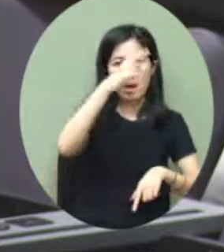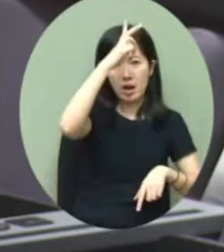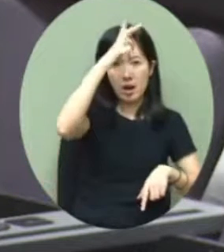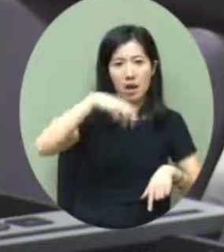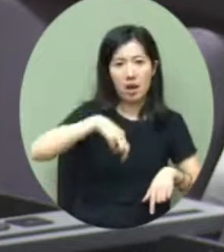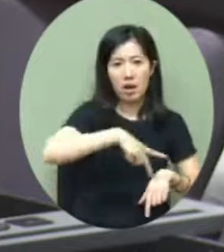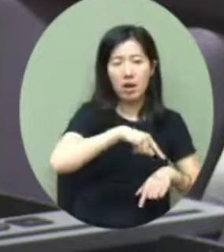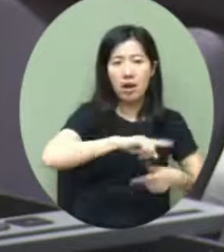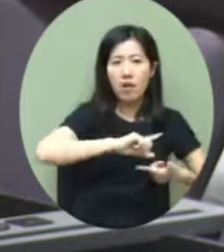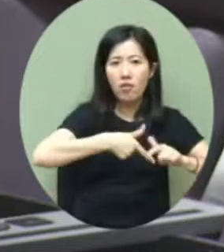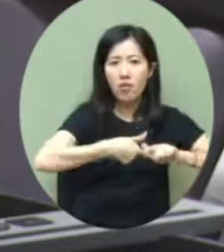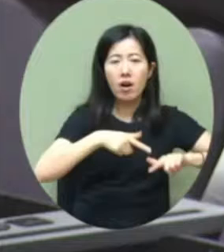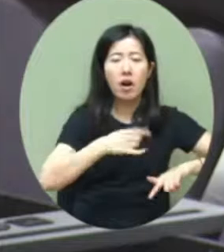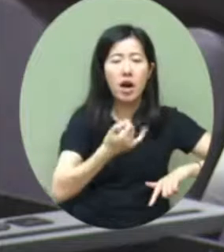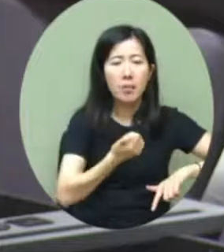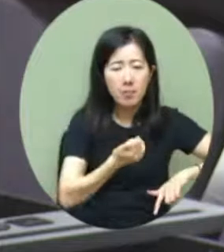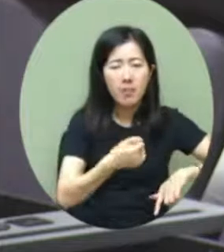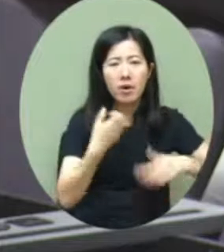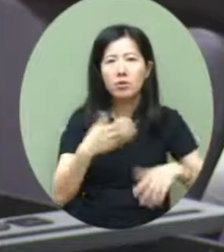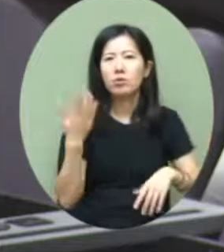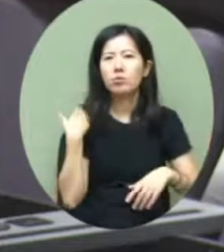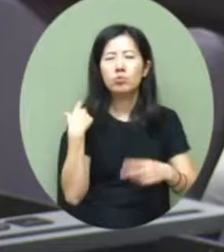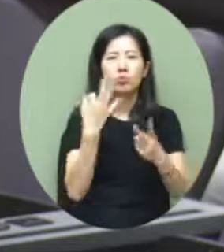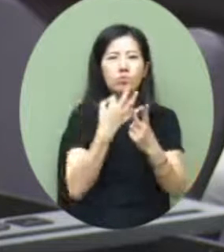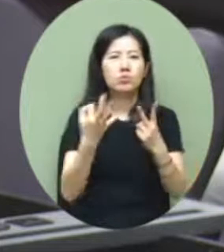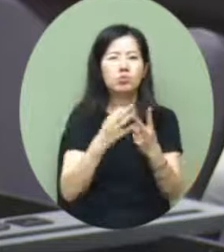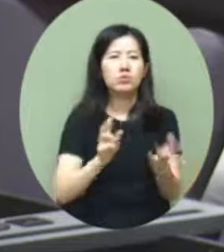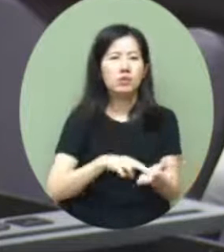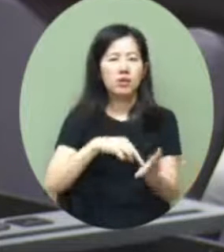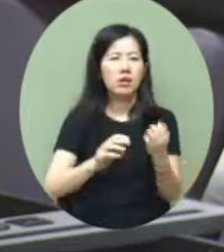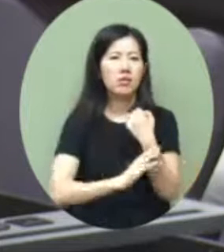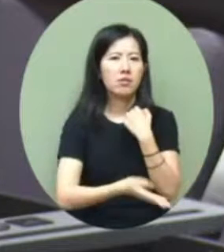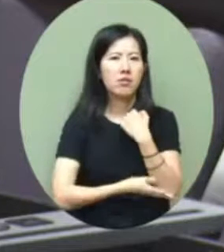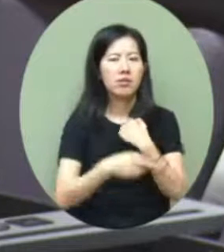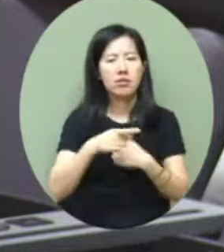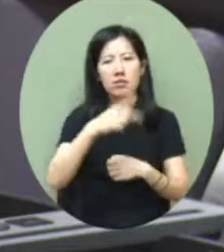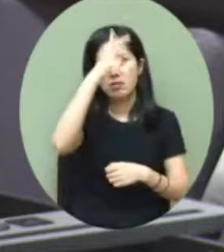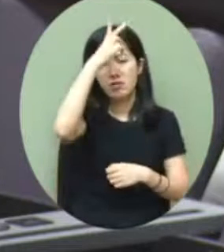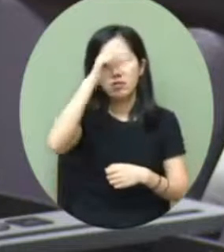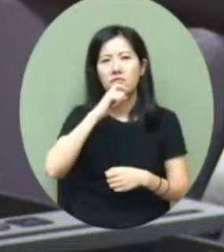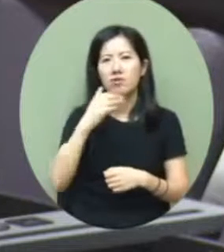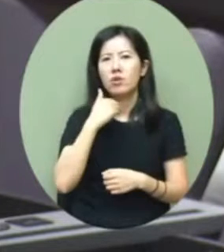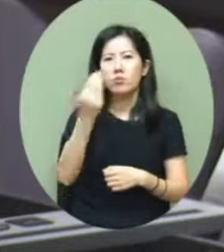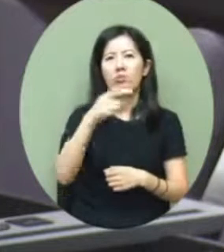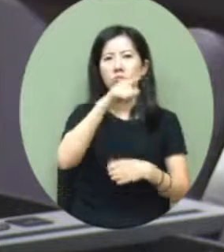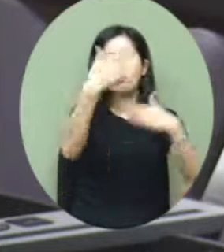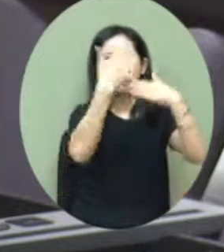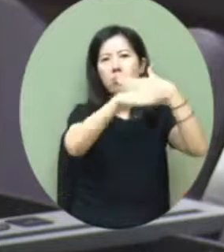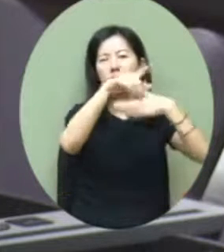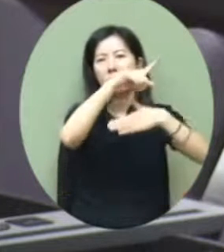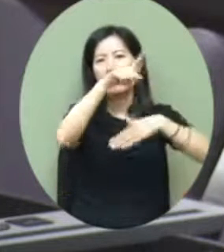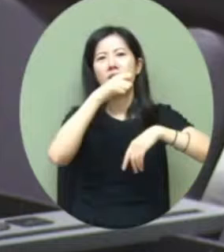fake news using the law or using administrative measures, or they're not going to do anything?